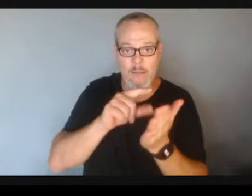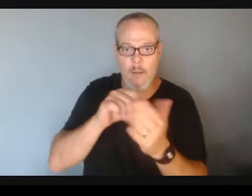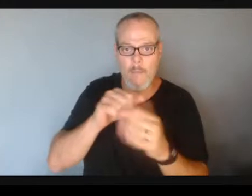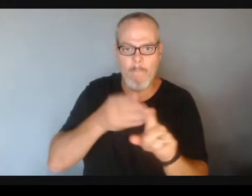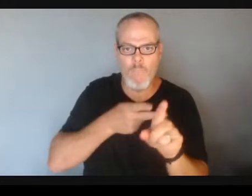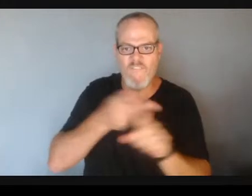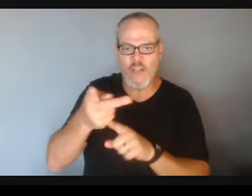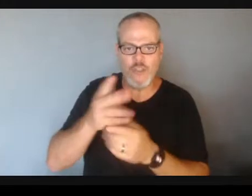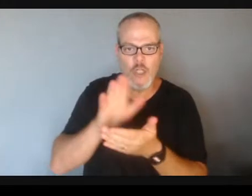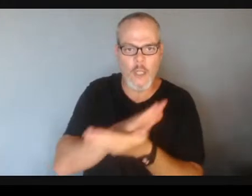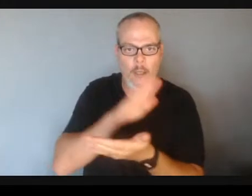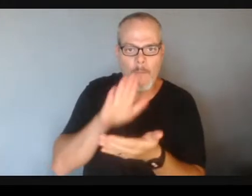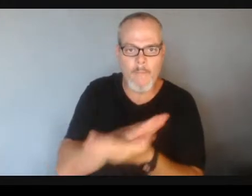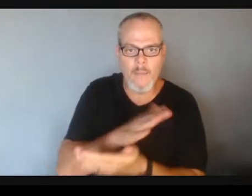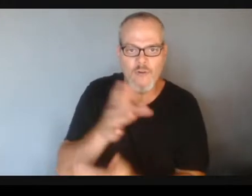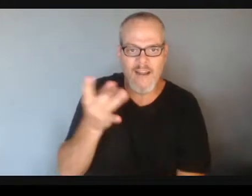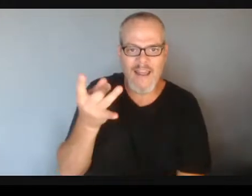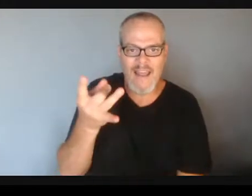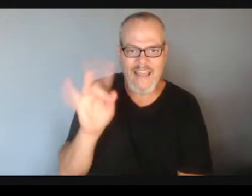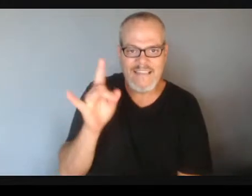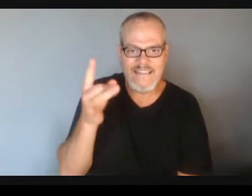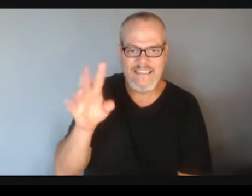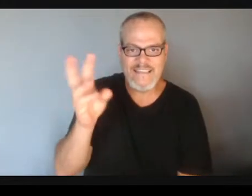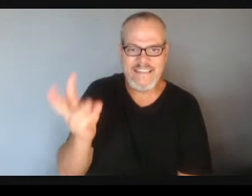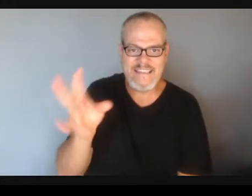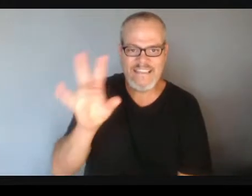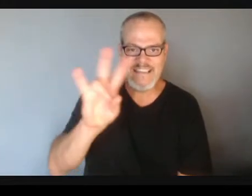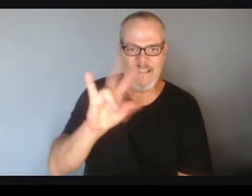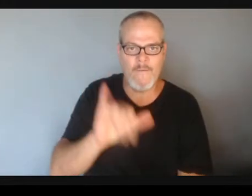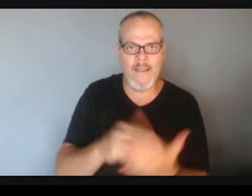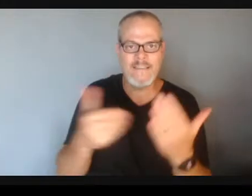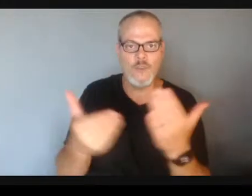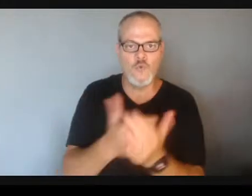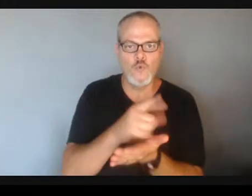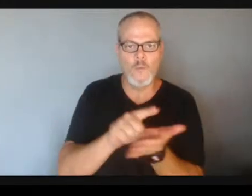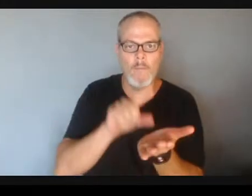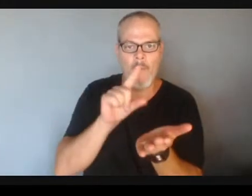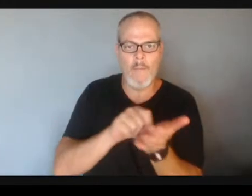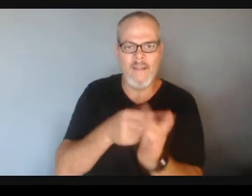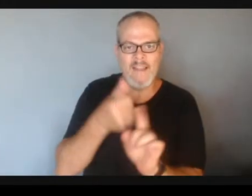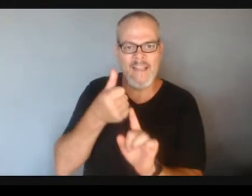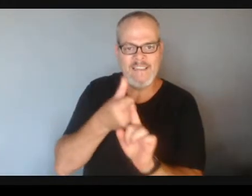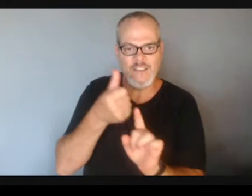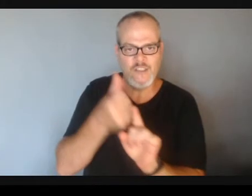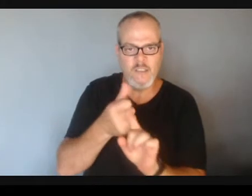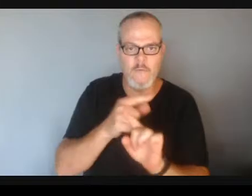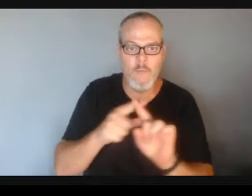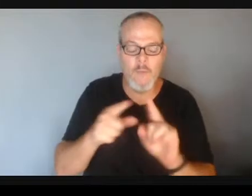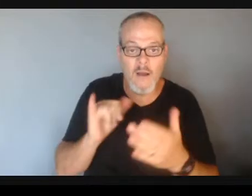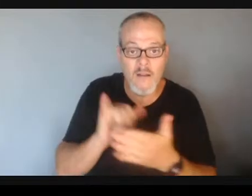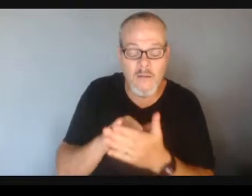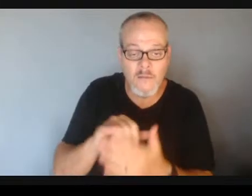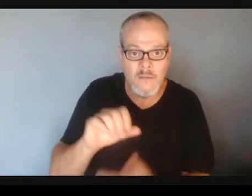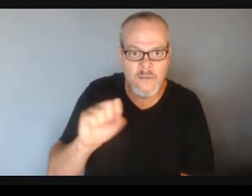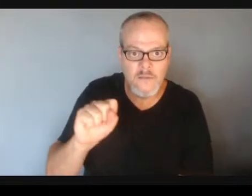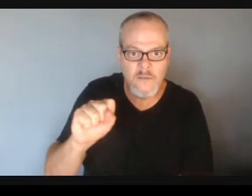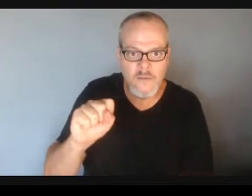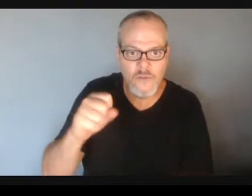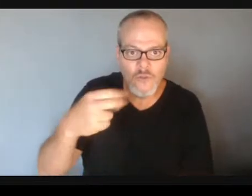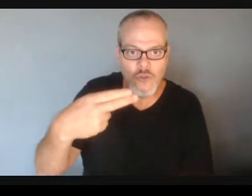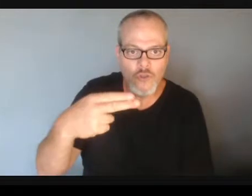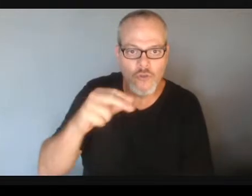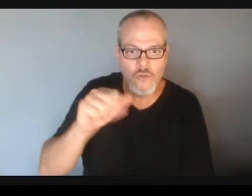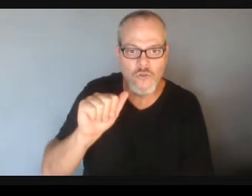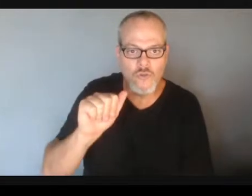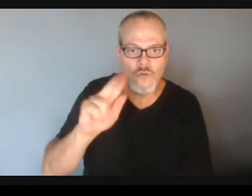1867. This is a rather newer publication, but Shaw Hurwitz et al. Involved